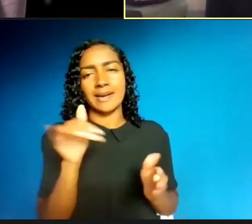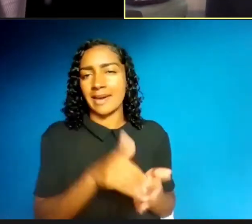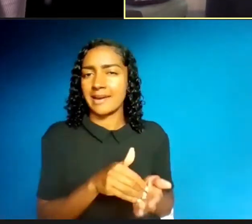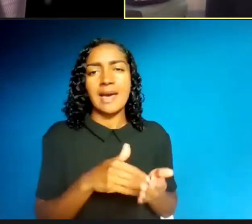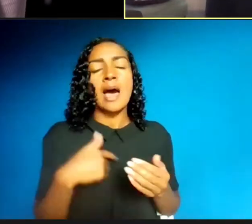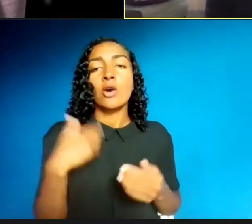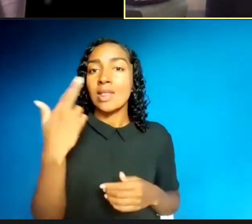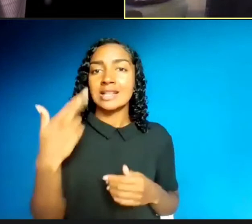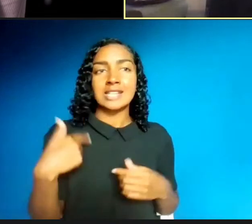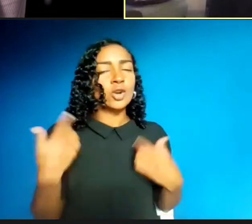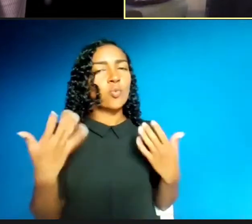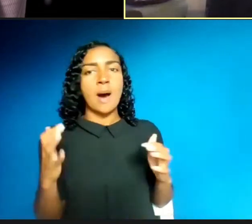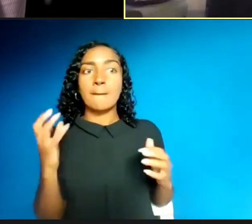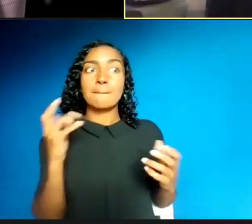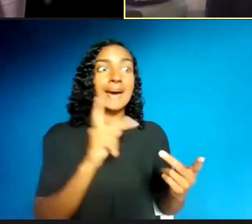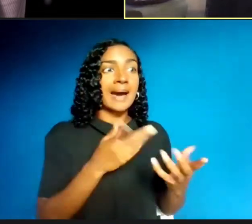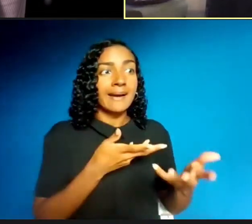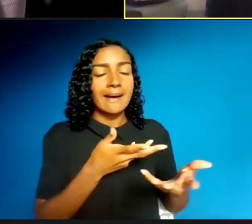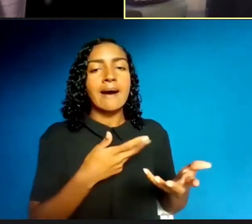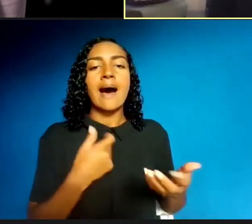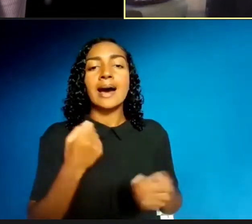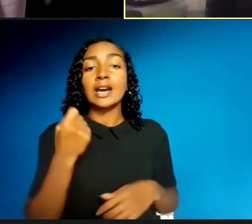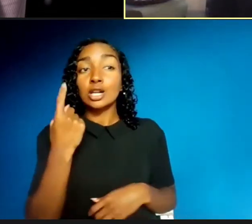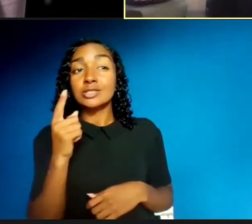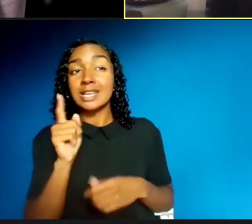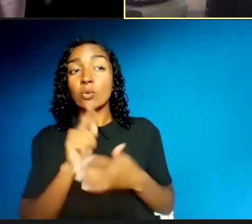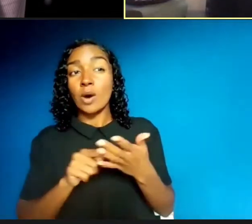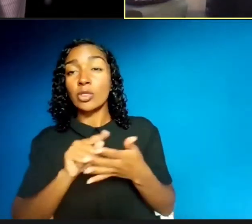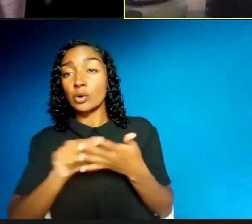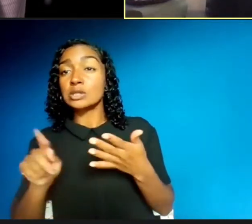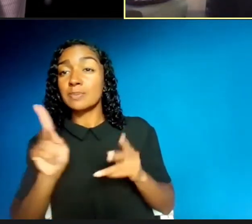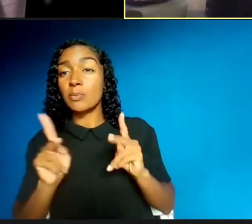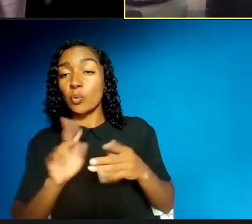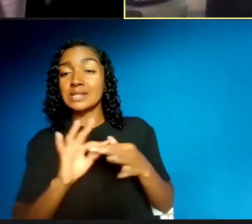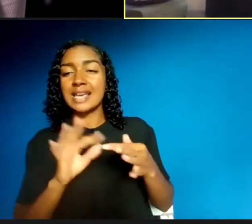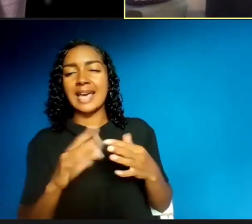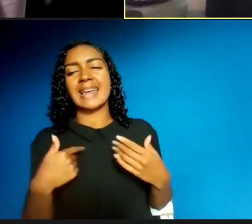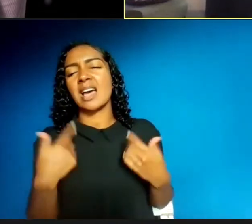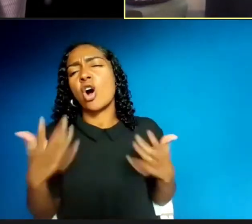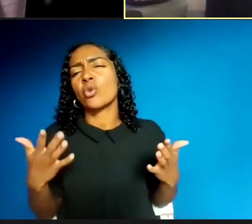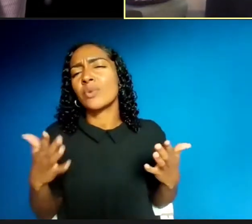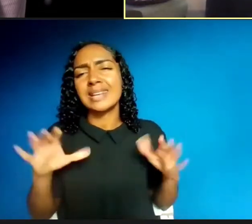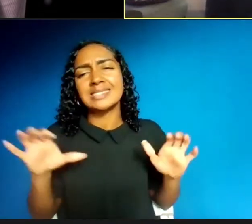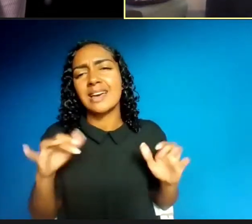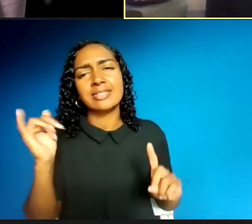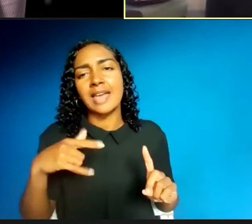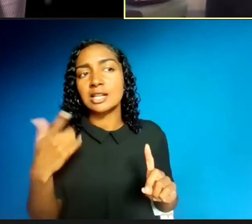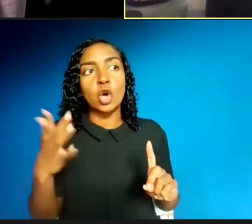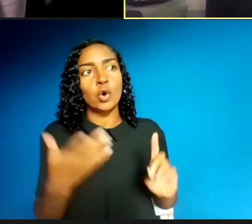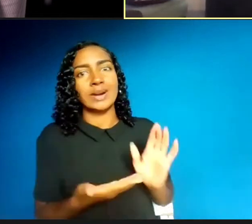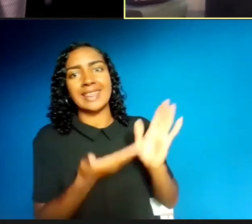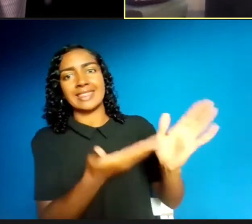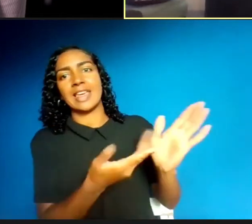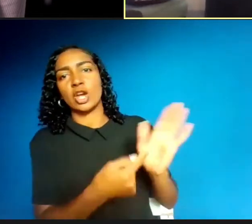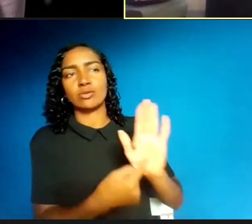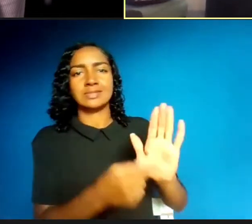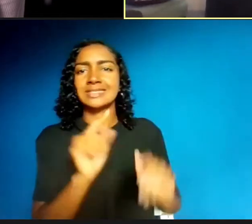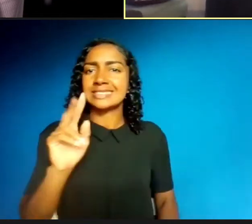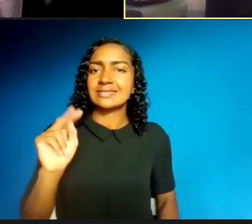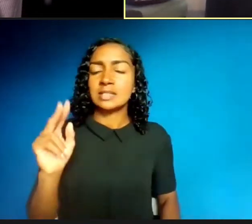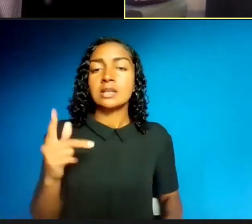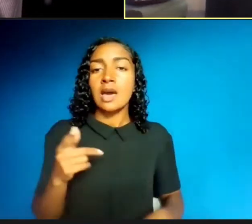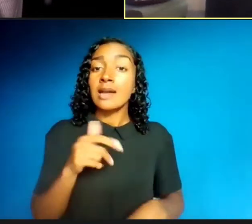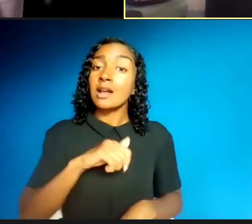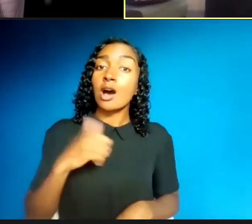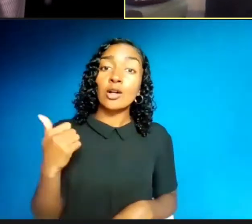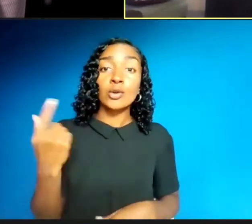understood what those people were saying, and I already did it. Like, I just feel like it's already out there. And the deeper level of that is because I didn't have the same level of